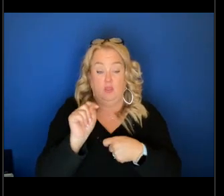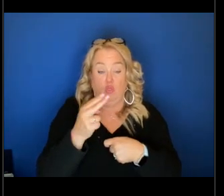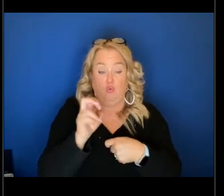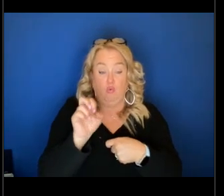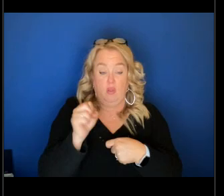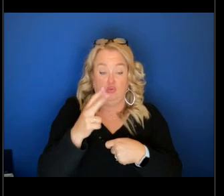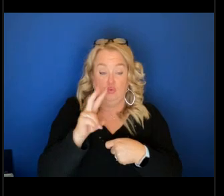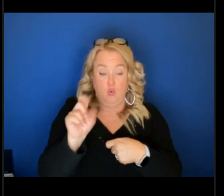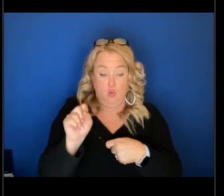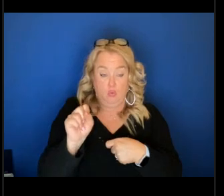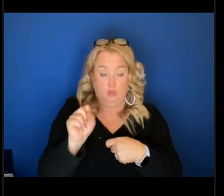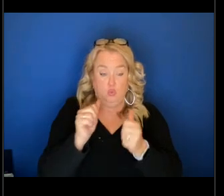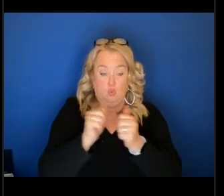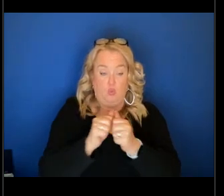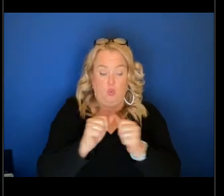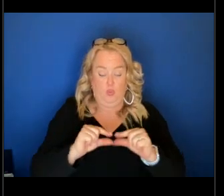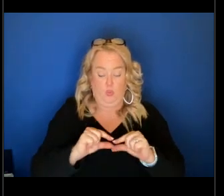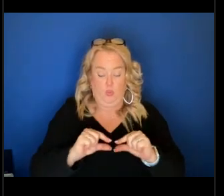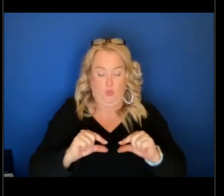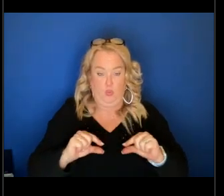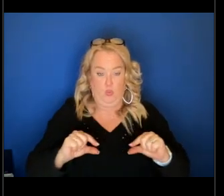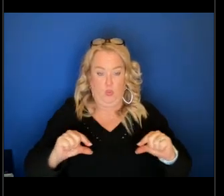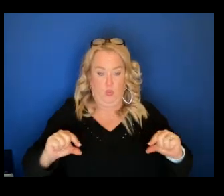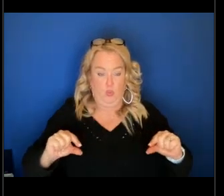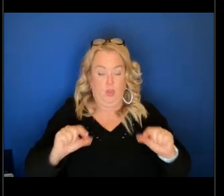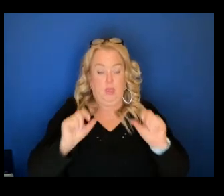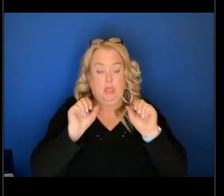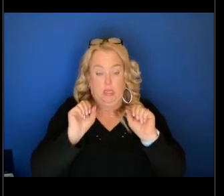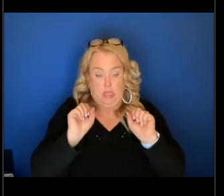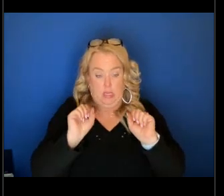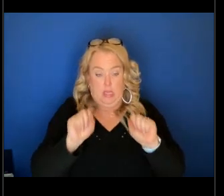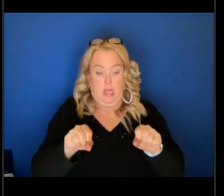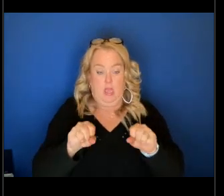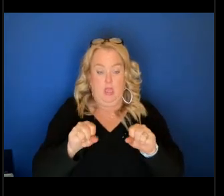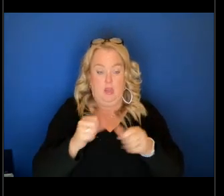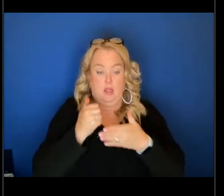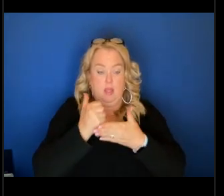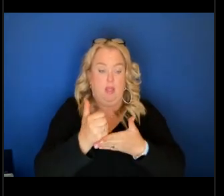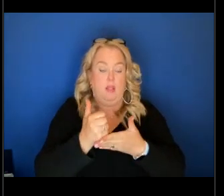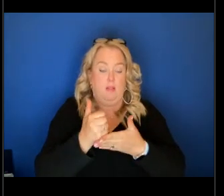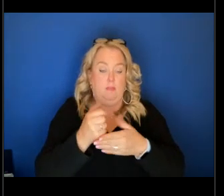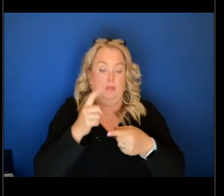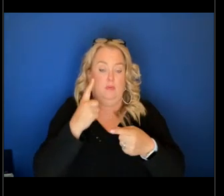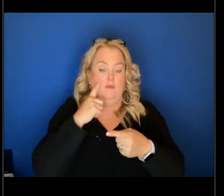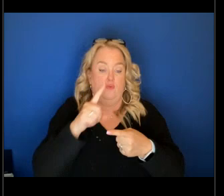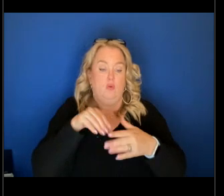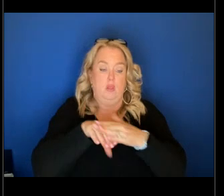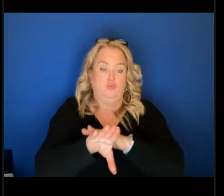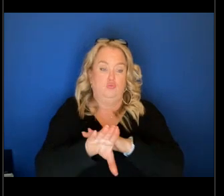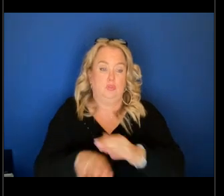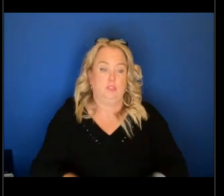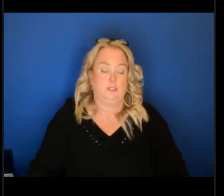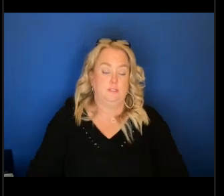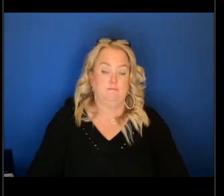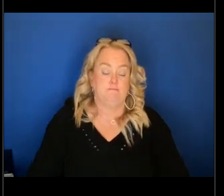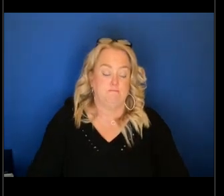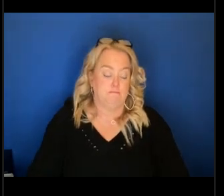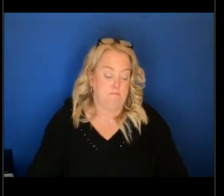thresholds with low profiles can address changes in level at the primary entrance.